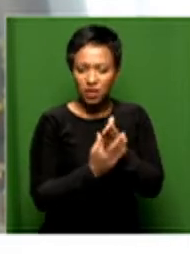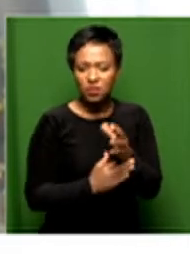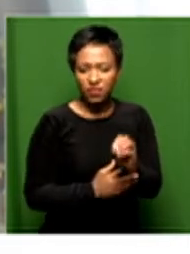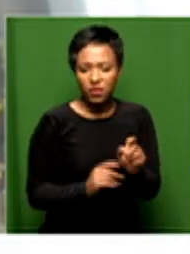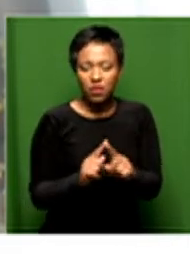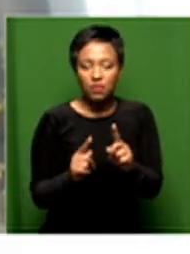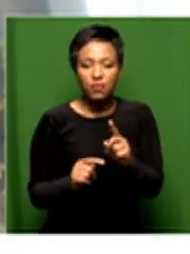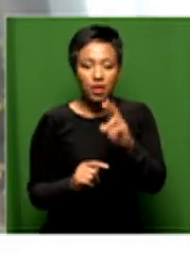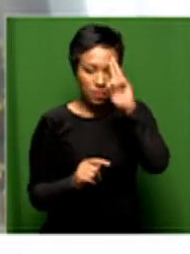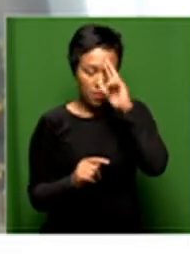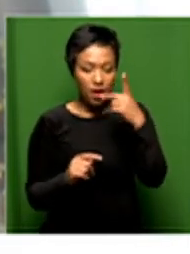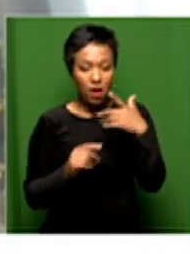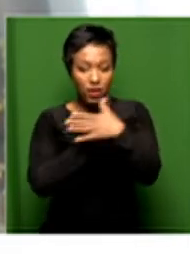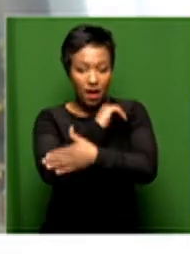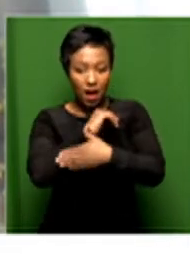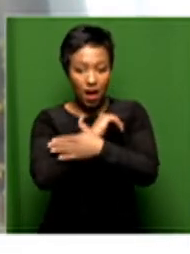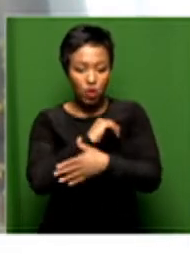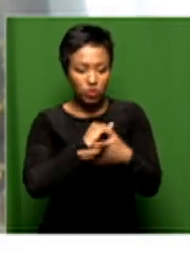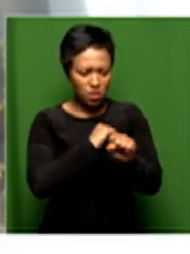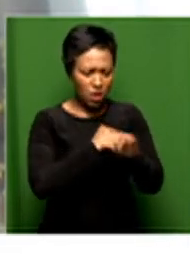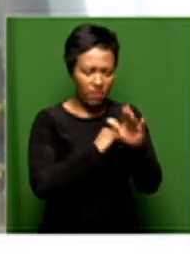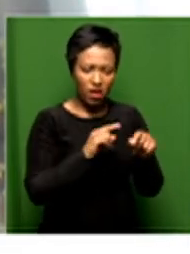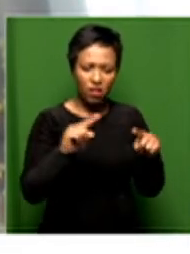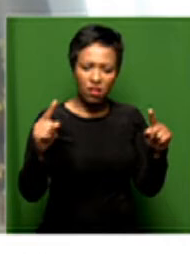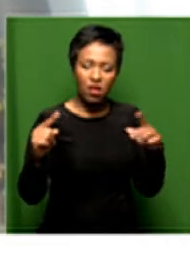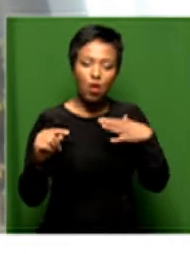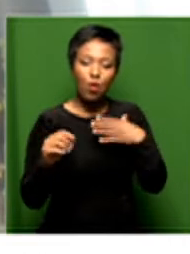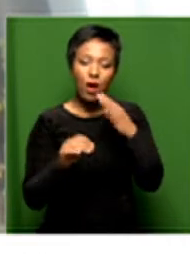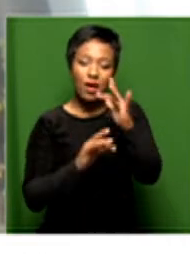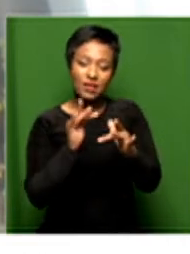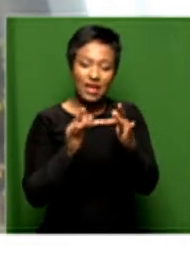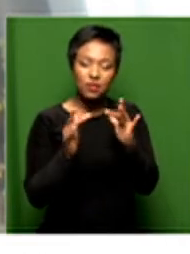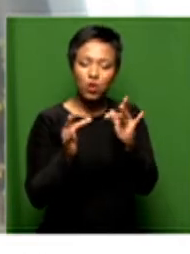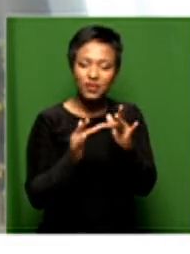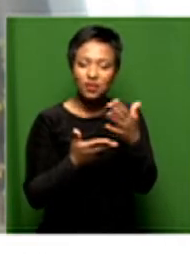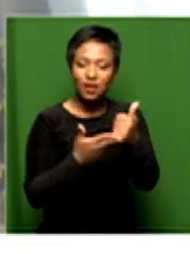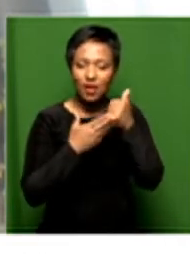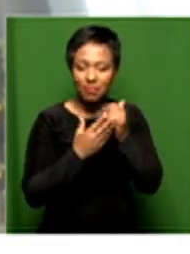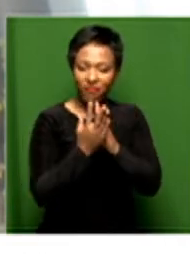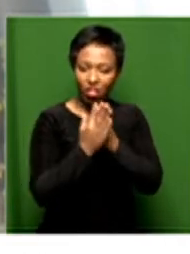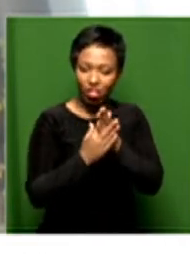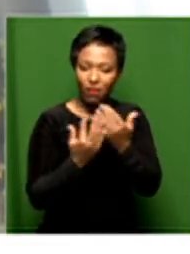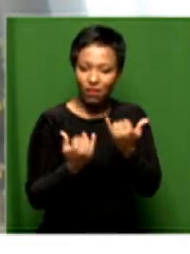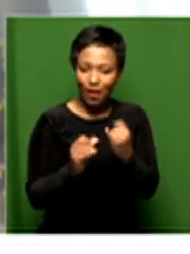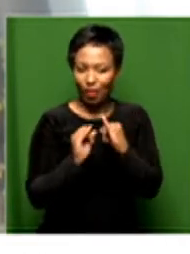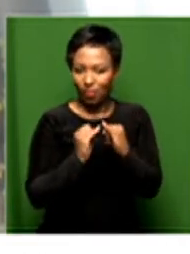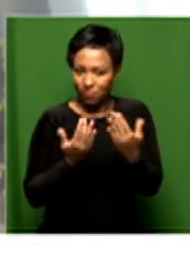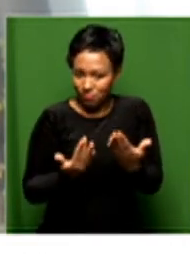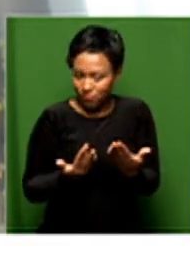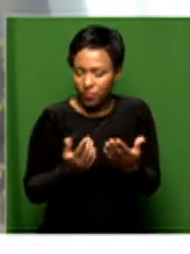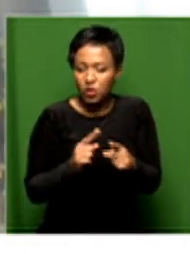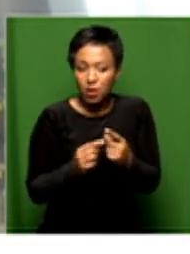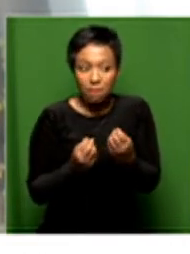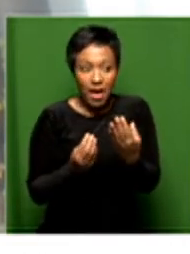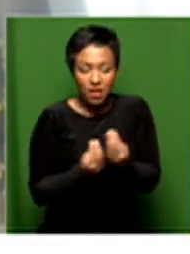talking across countries, and this also is enabled by the power of internet connectivity. So many things will become